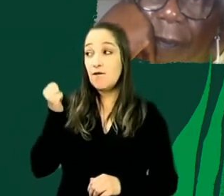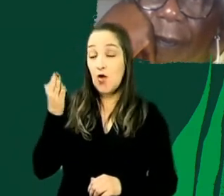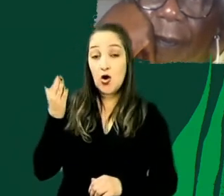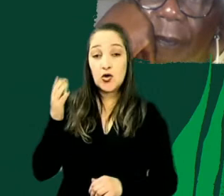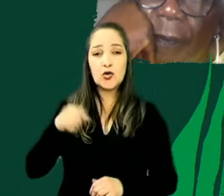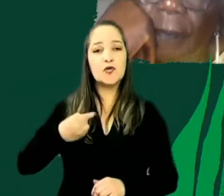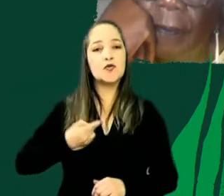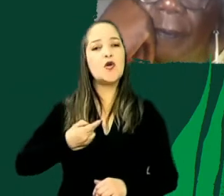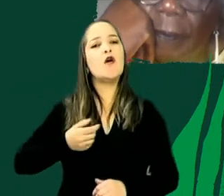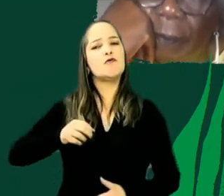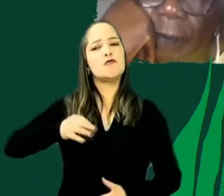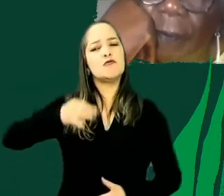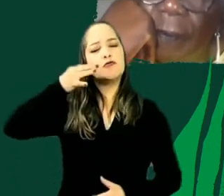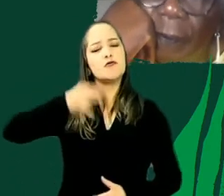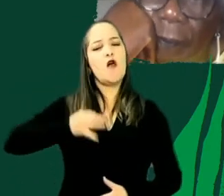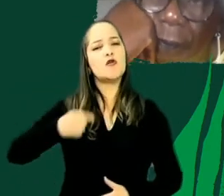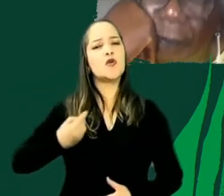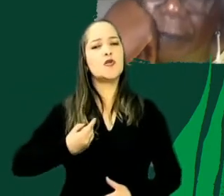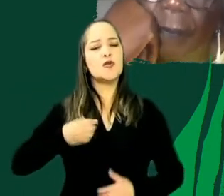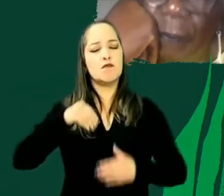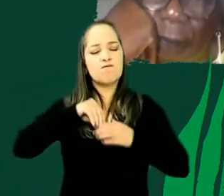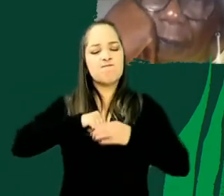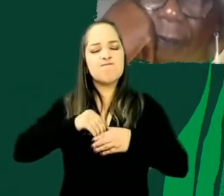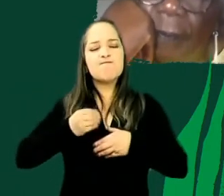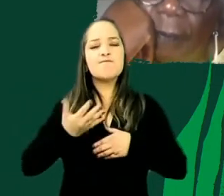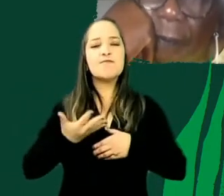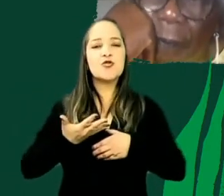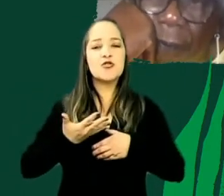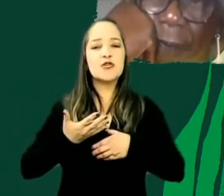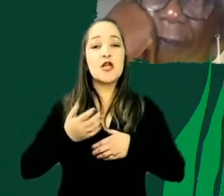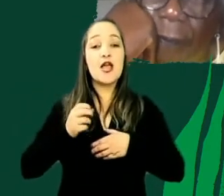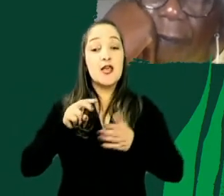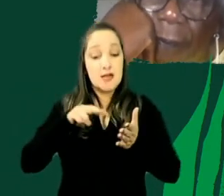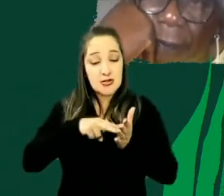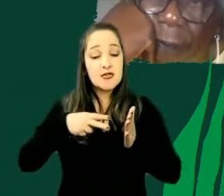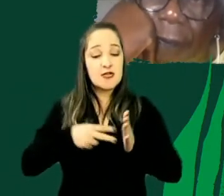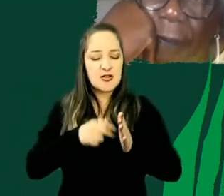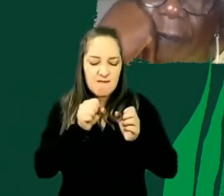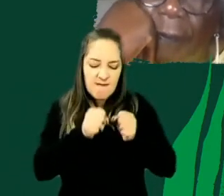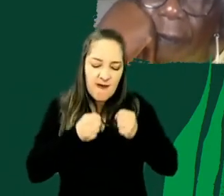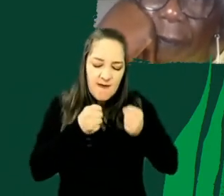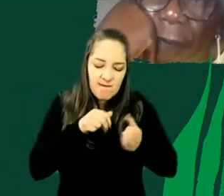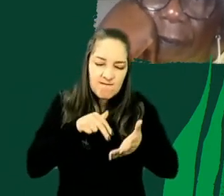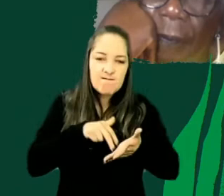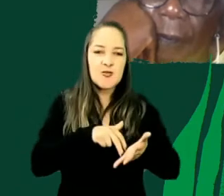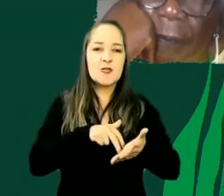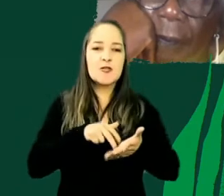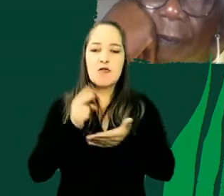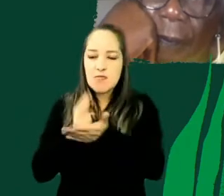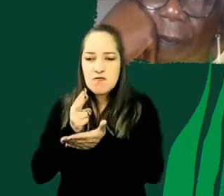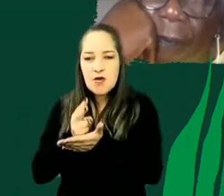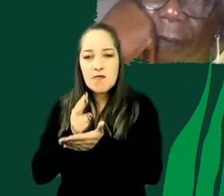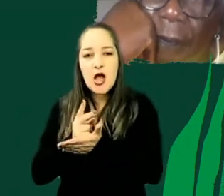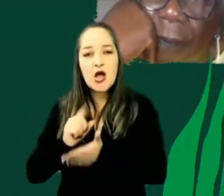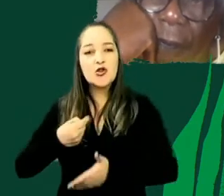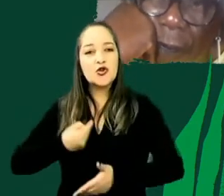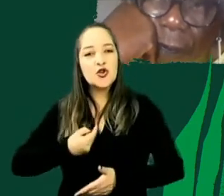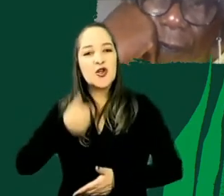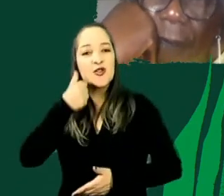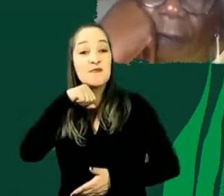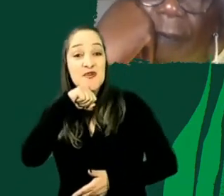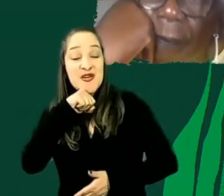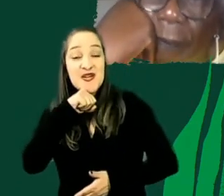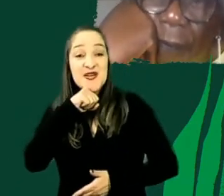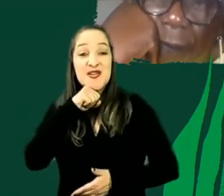know, this is steadfastness. This is what the ancestors, the grandmothers, the mothers, you know, they looked at us, you know, our